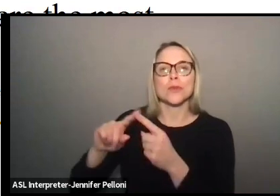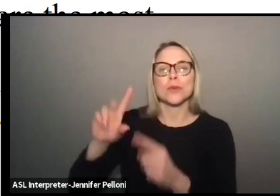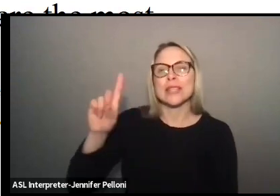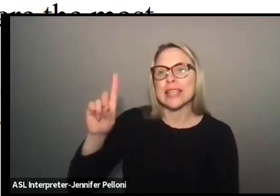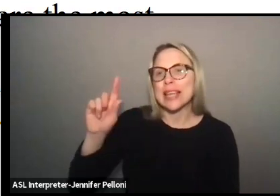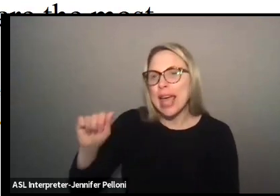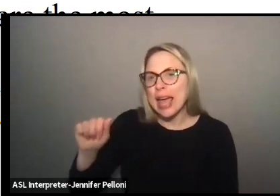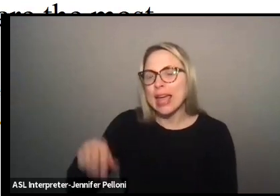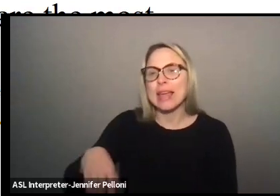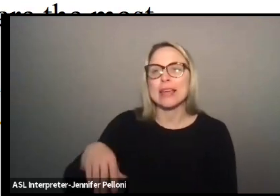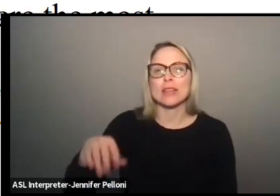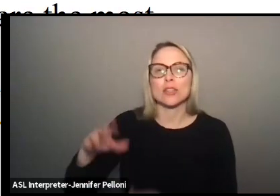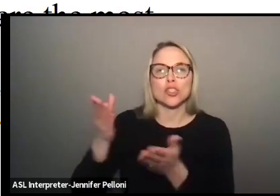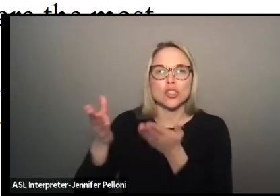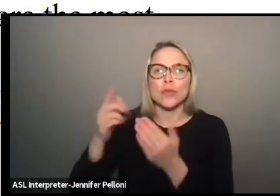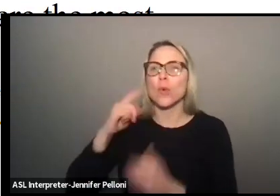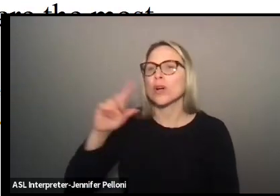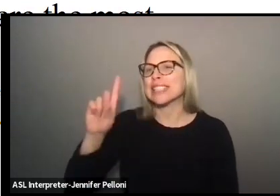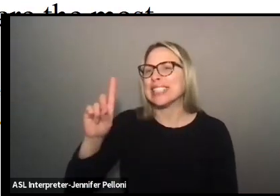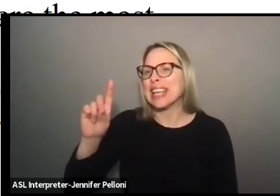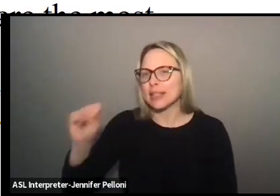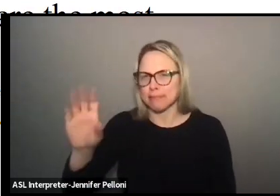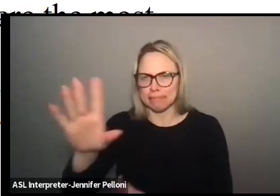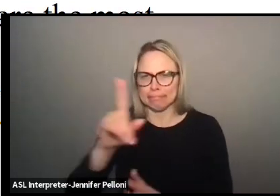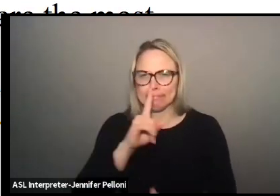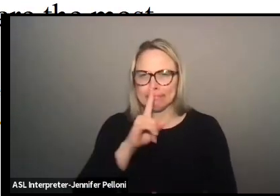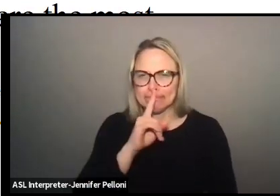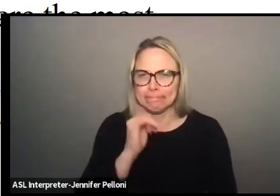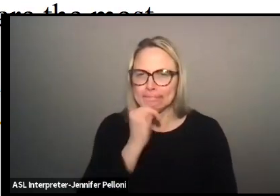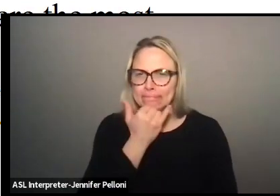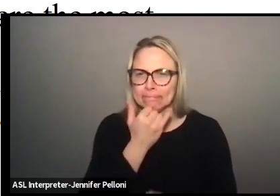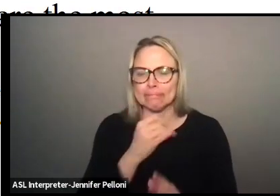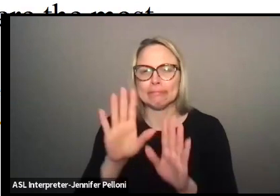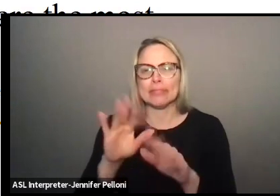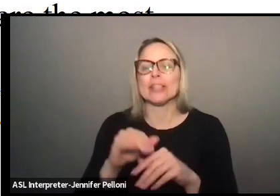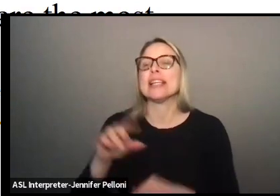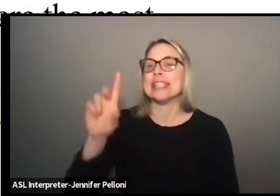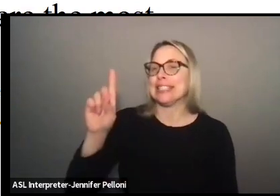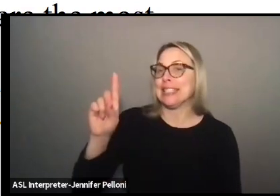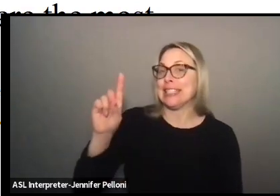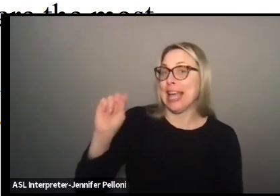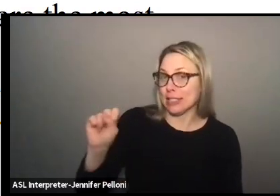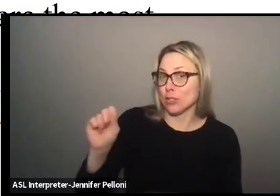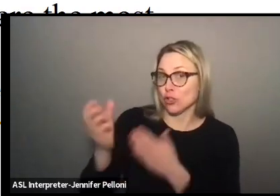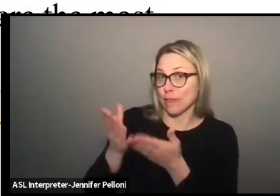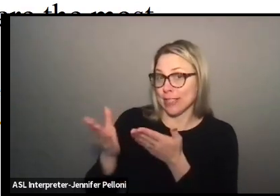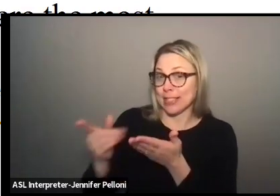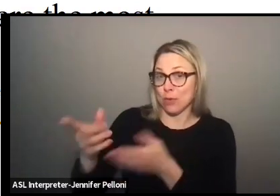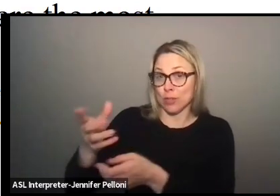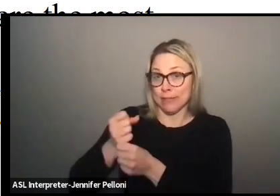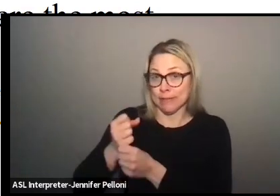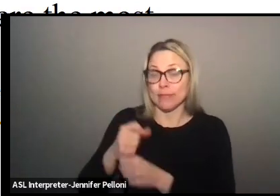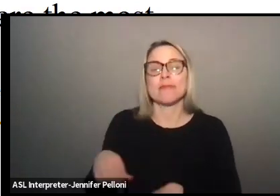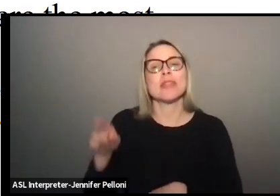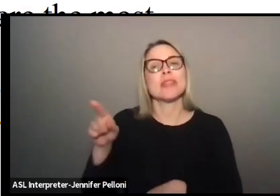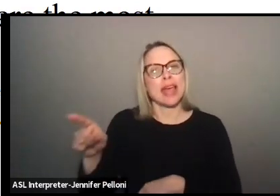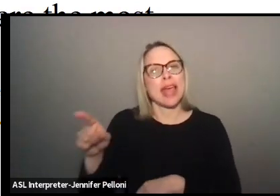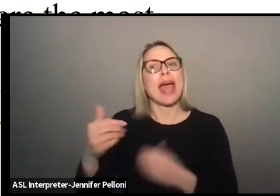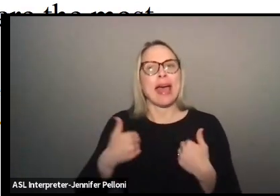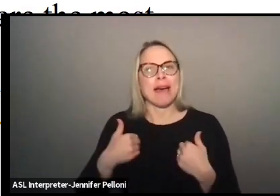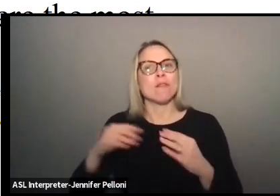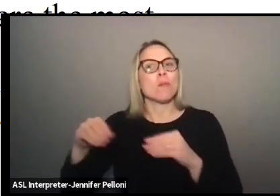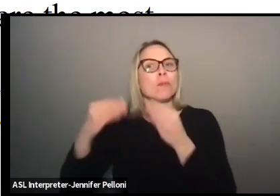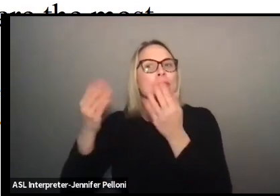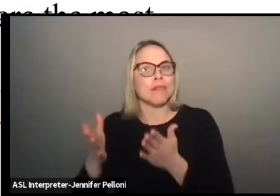or DDS services. I'm sorry for the stutter. And they're working with a provider agency, and